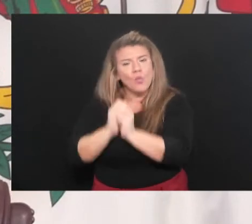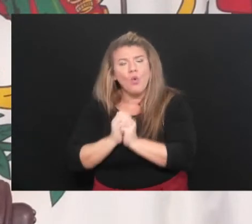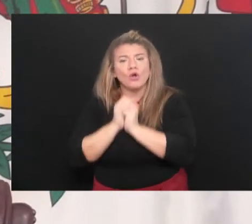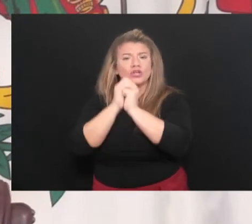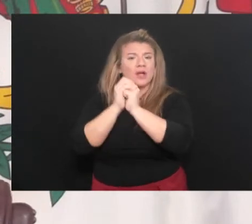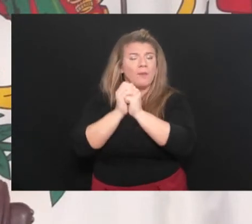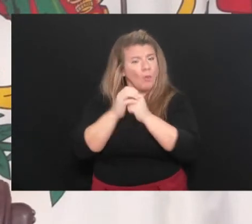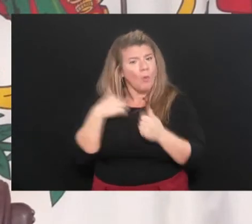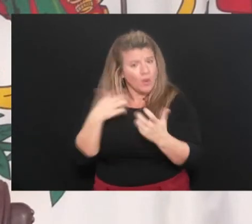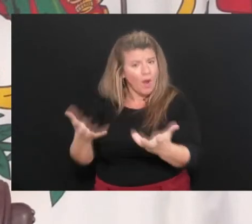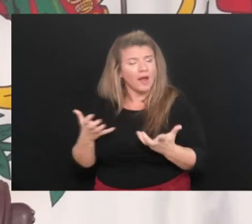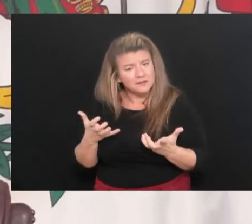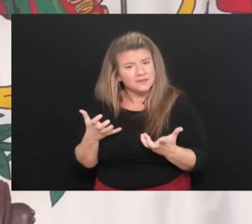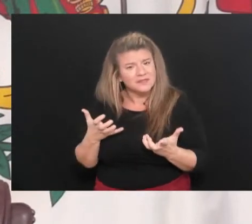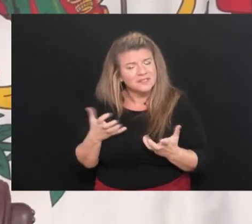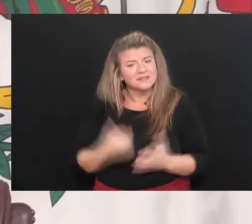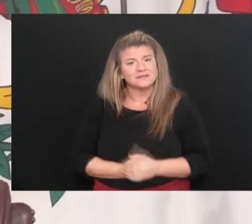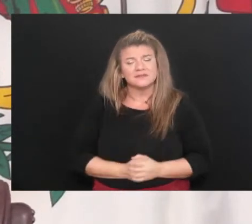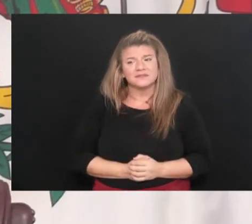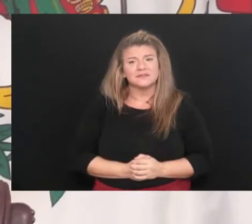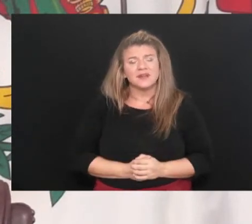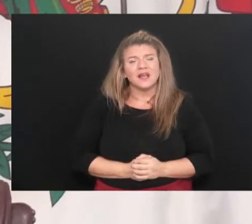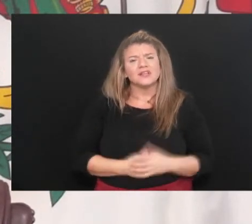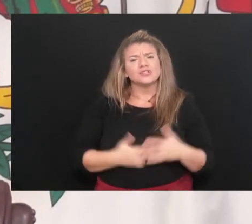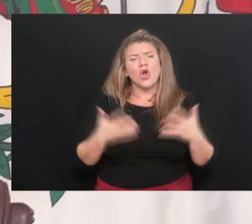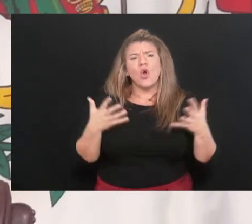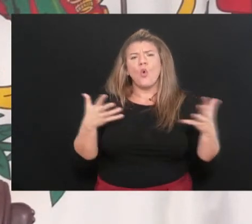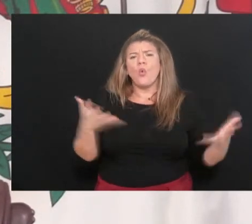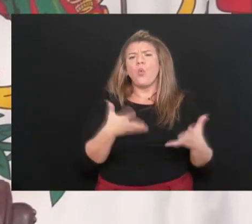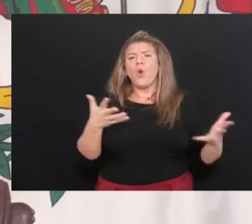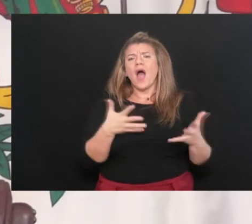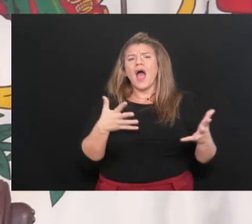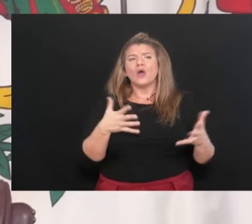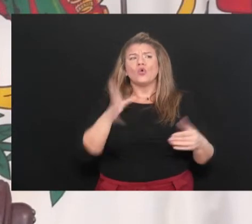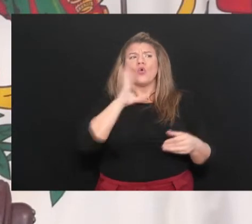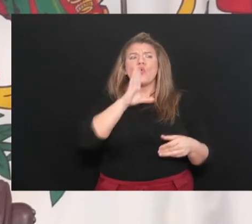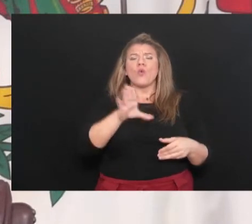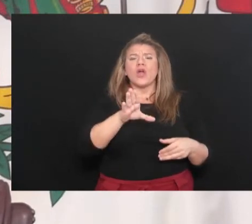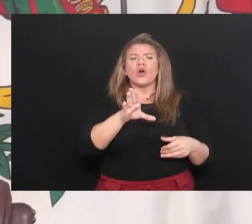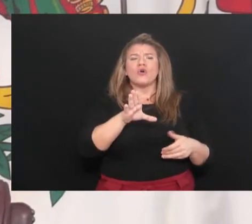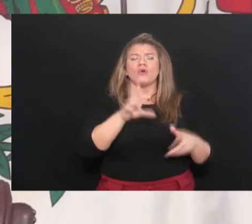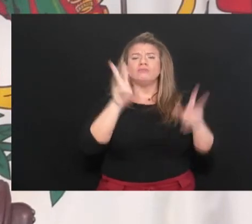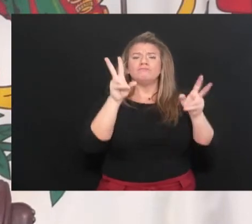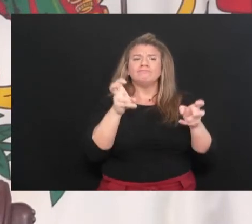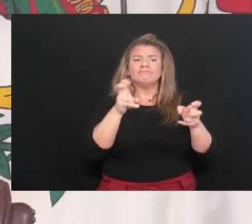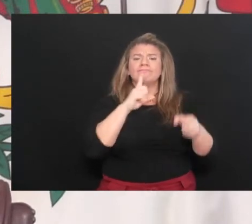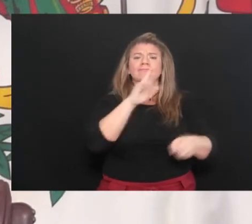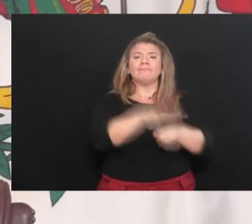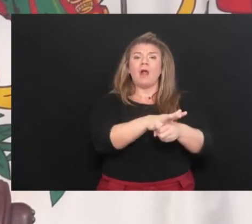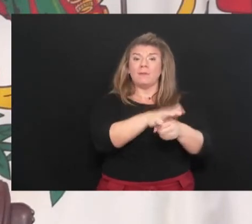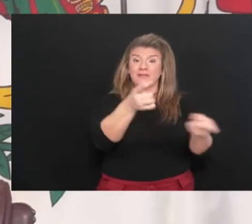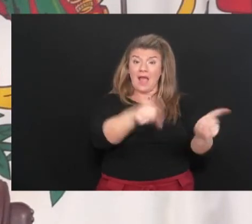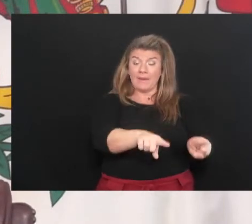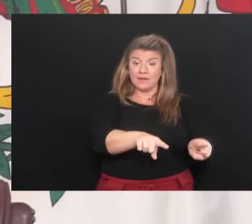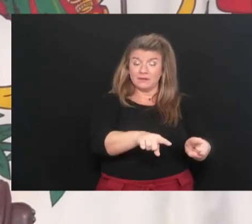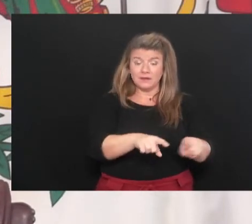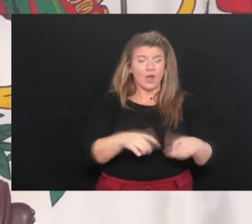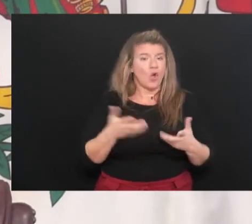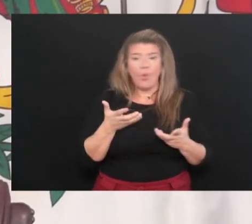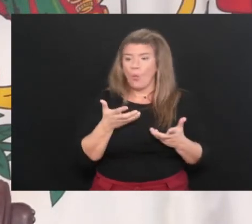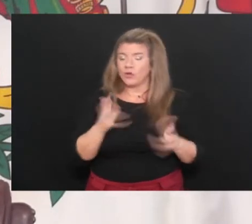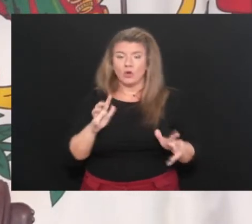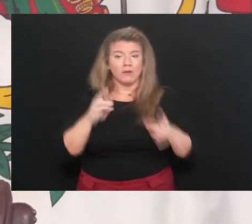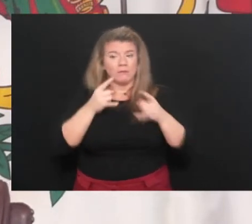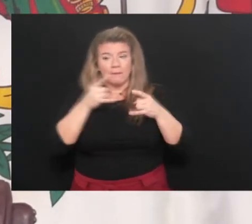way. Now, what will ensure all that to happen? Just that. We don't want to wear masks. We don't want to